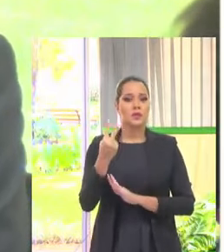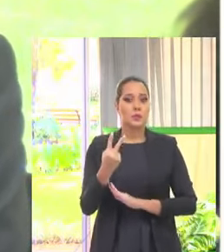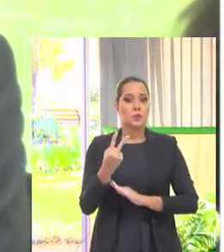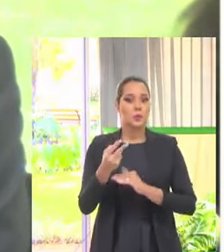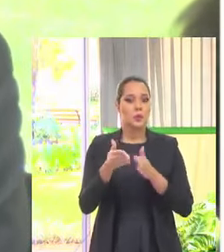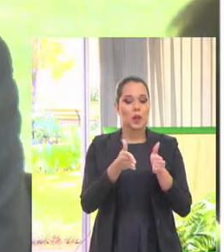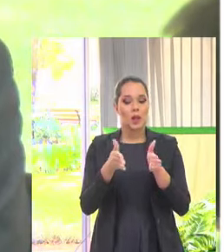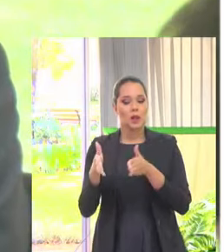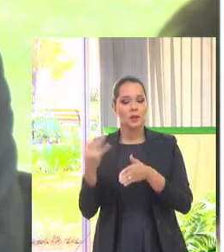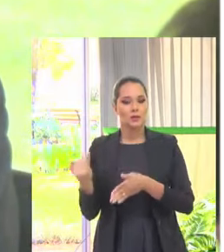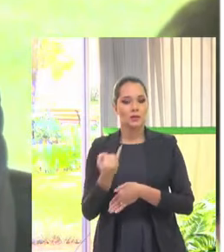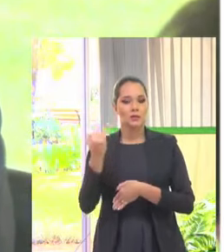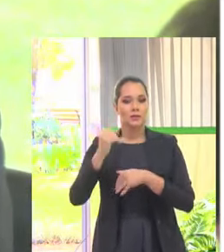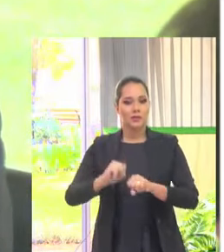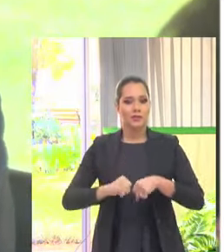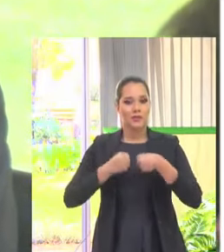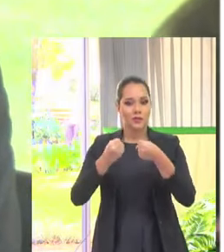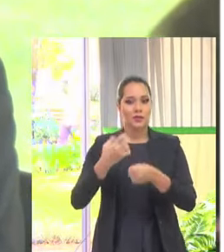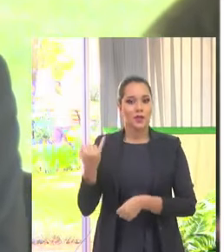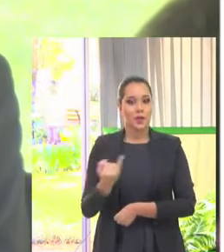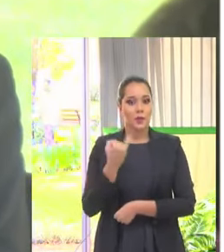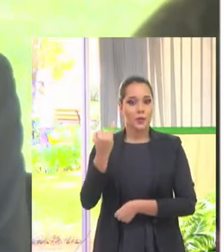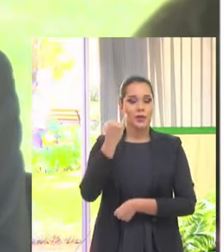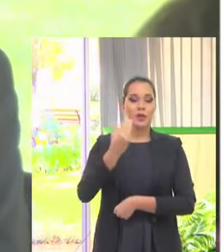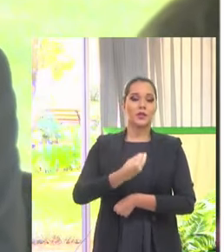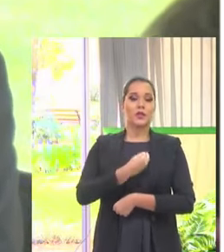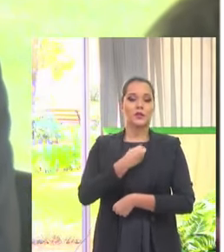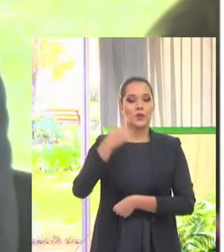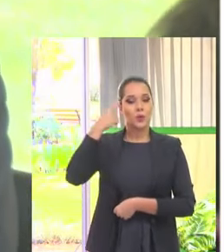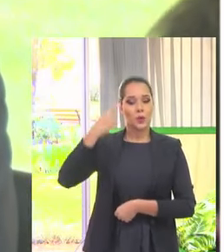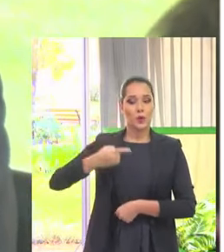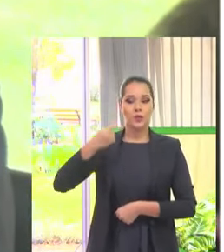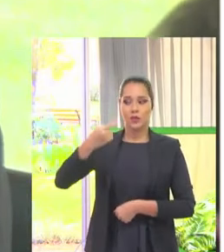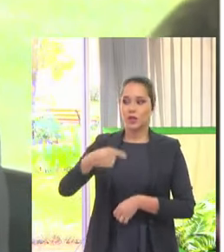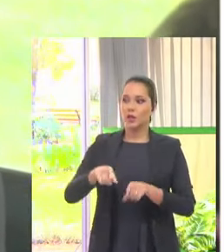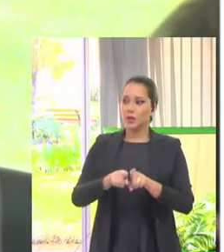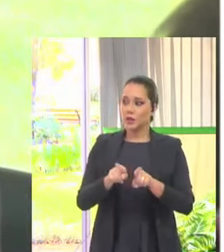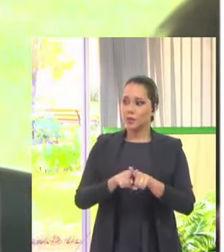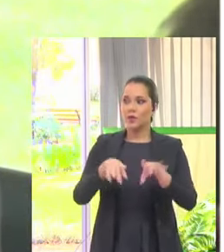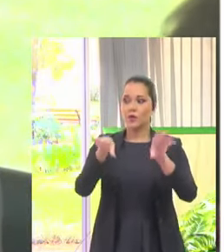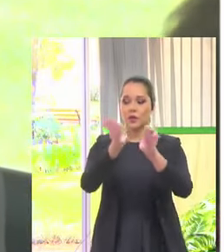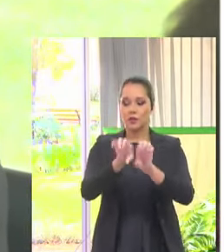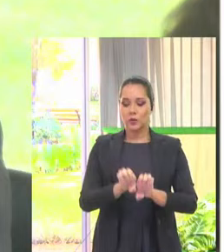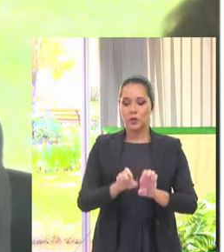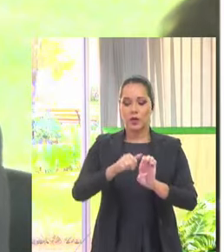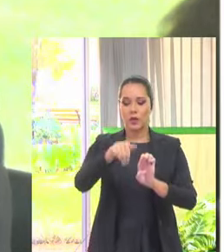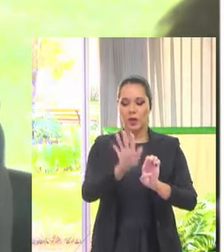for our day-to-day lives and national infrastructure. A third area is